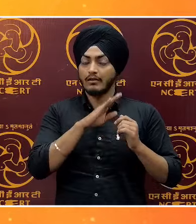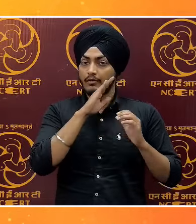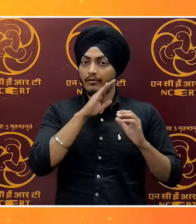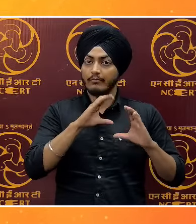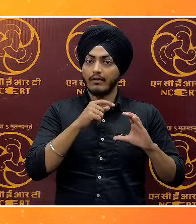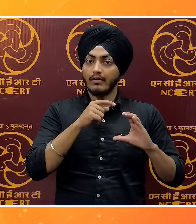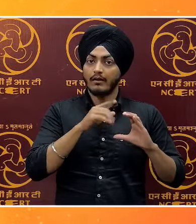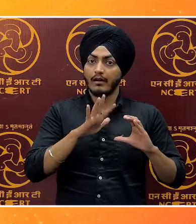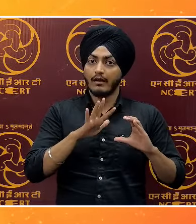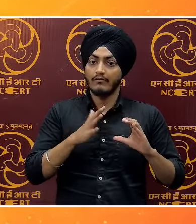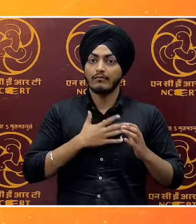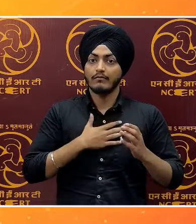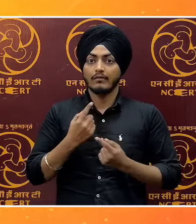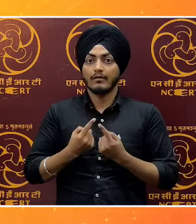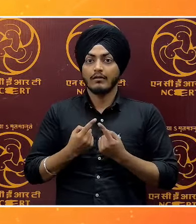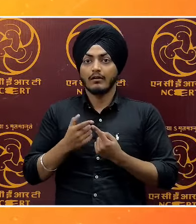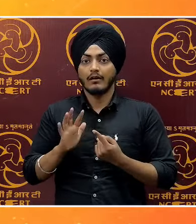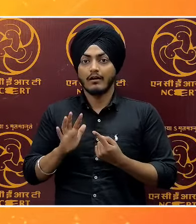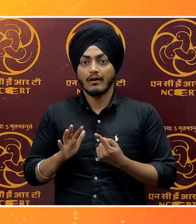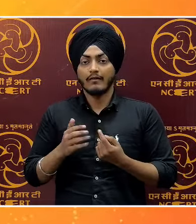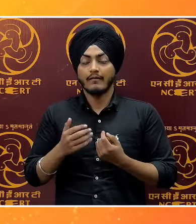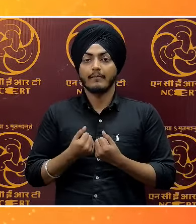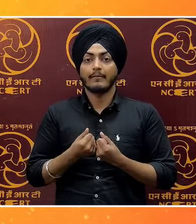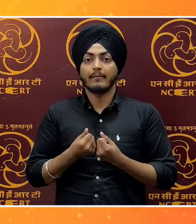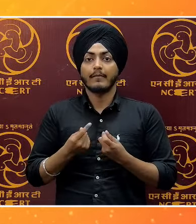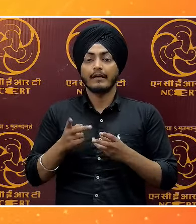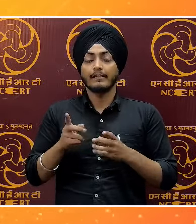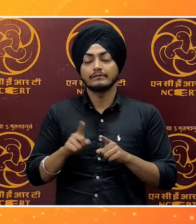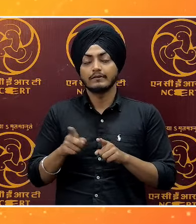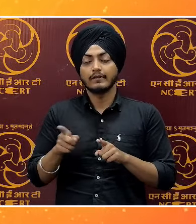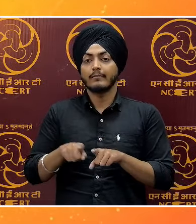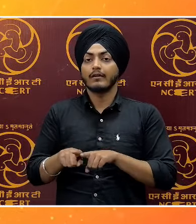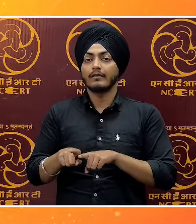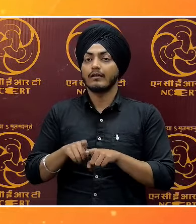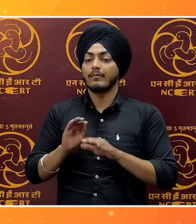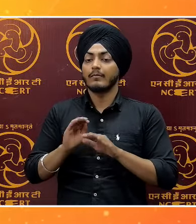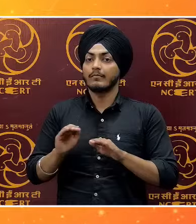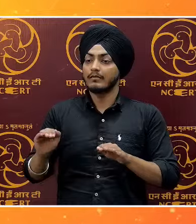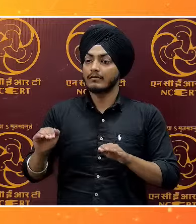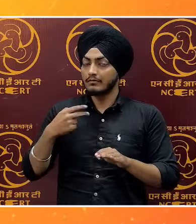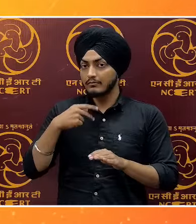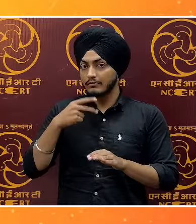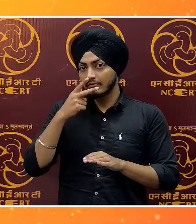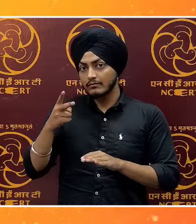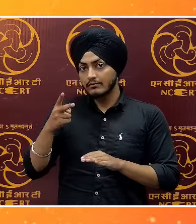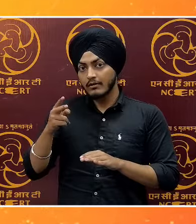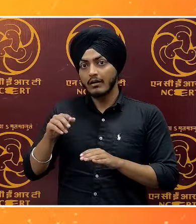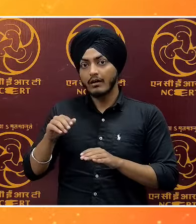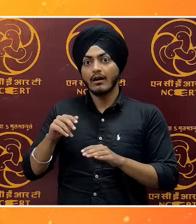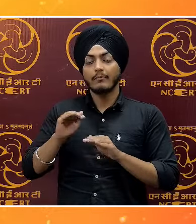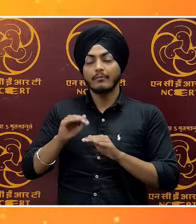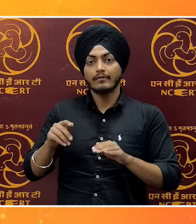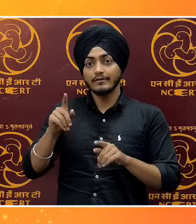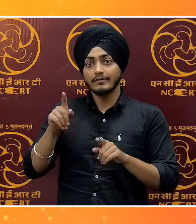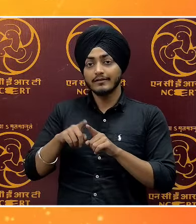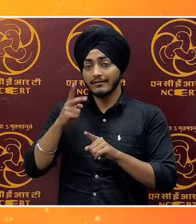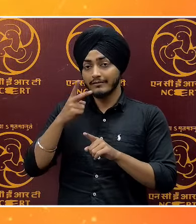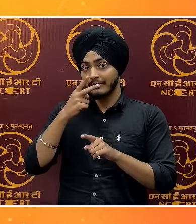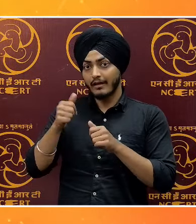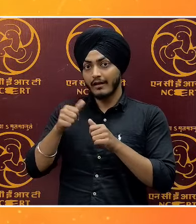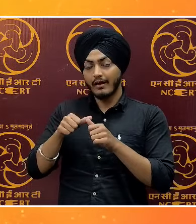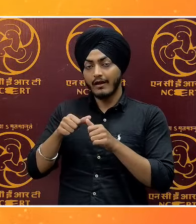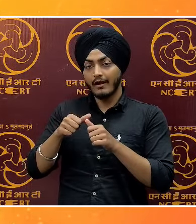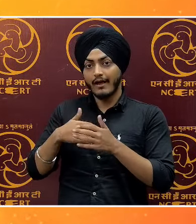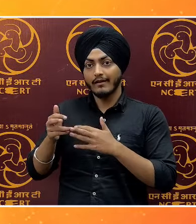shown. So yes. In this way, student can learn and apply their knowledge of town, houses,